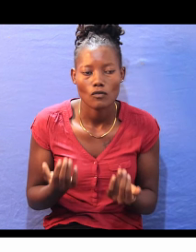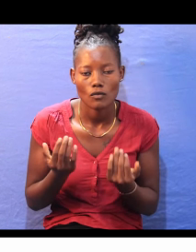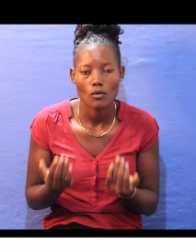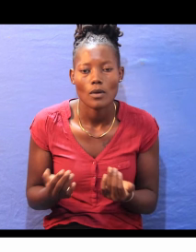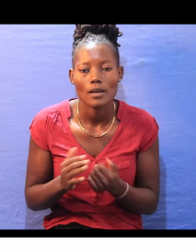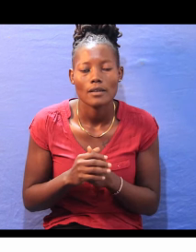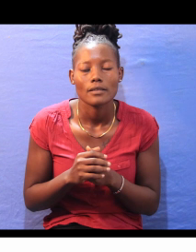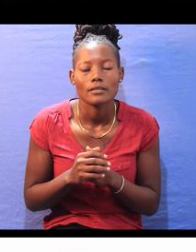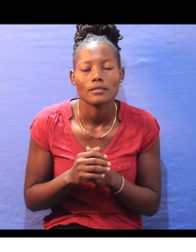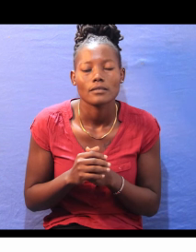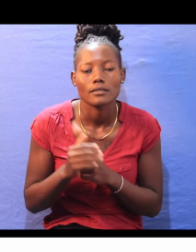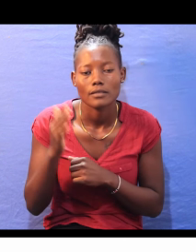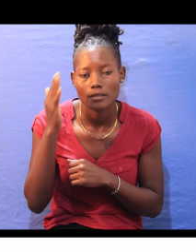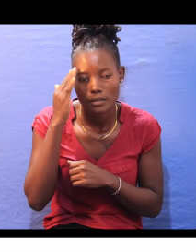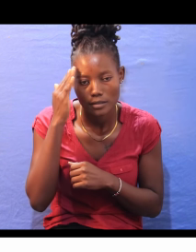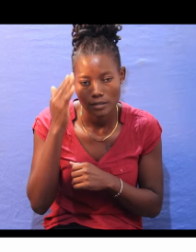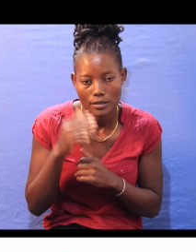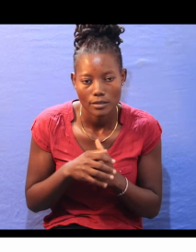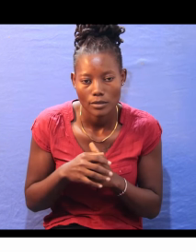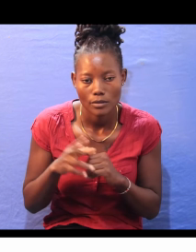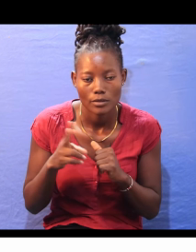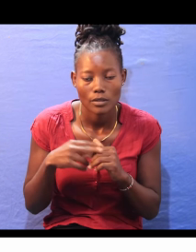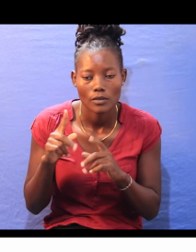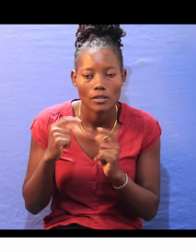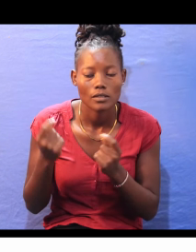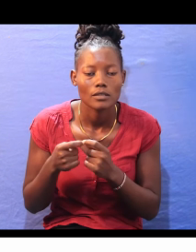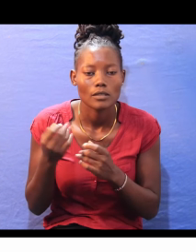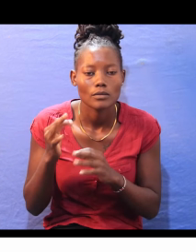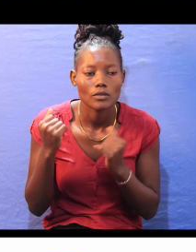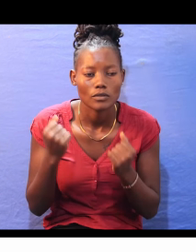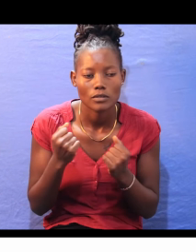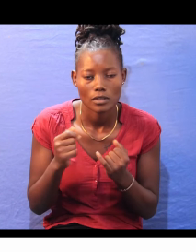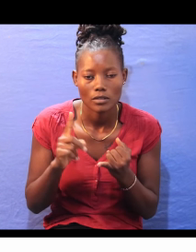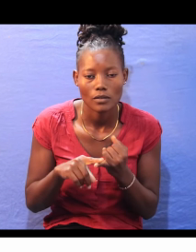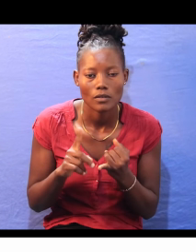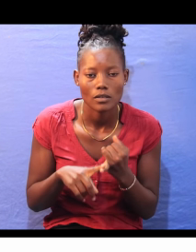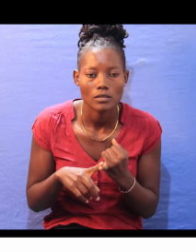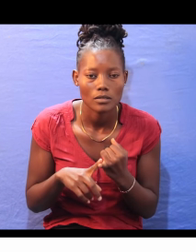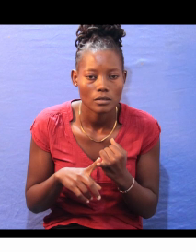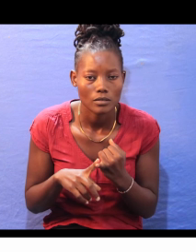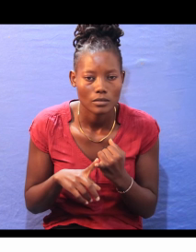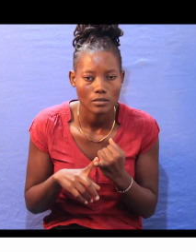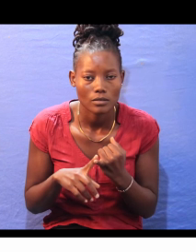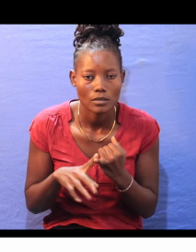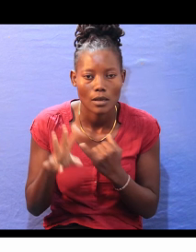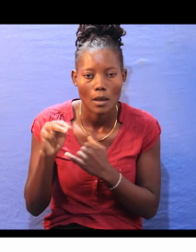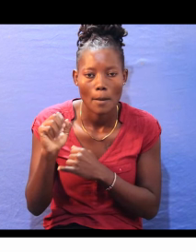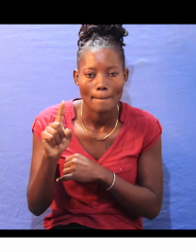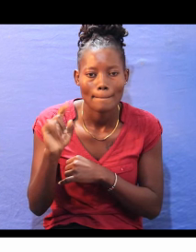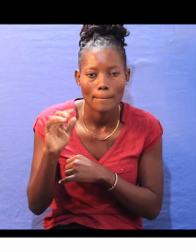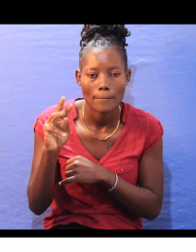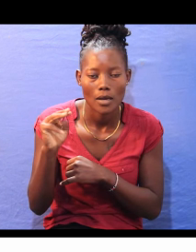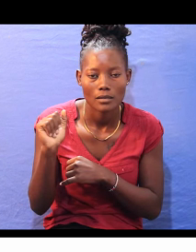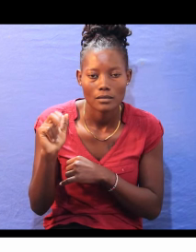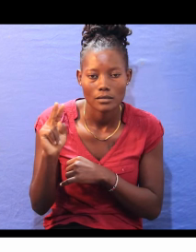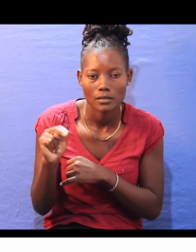Yuri Verkhoshansky and his 7 different kinds of strength. And the first one is maximal strength,